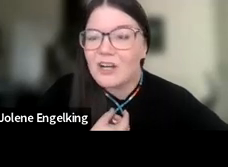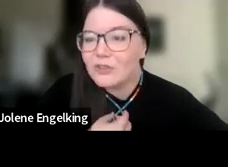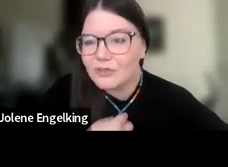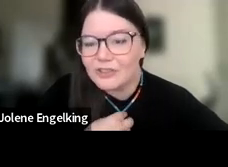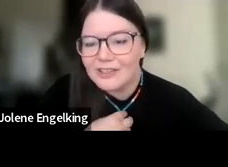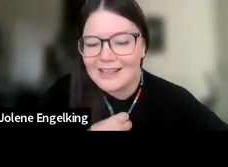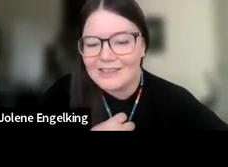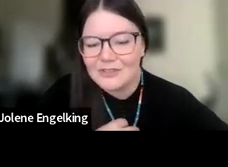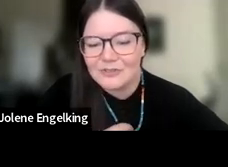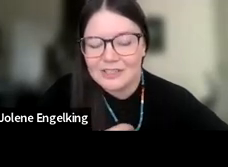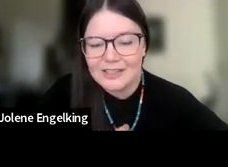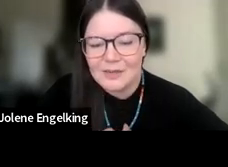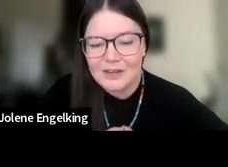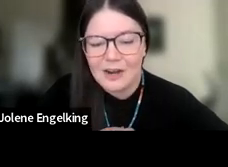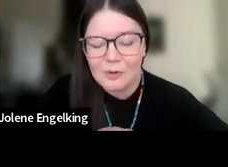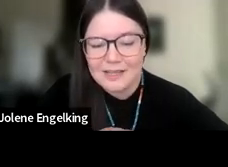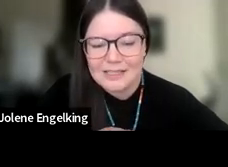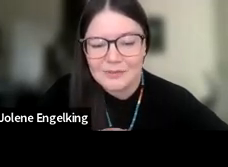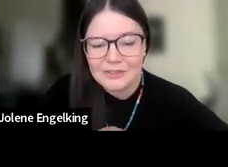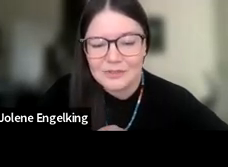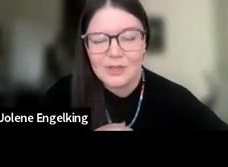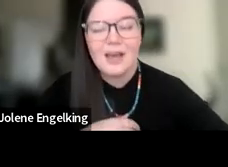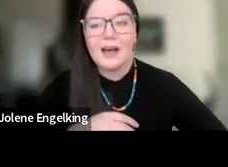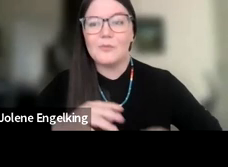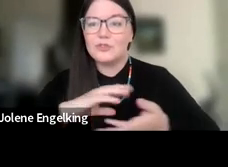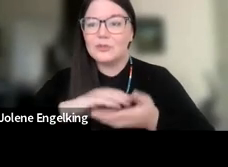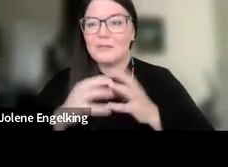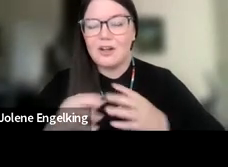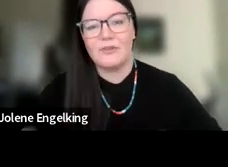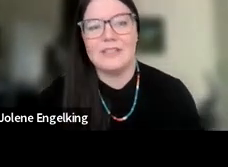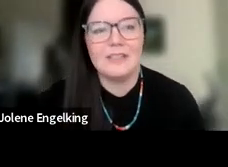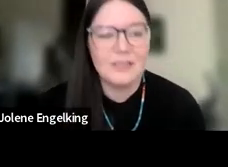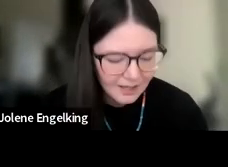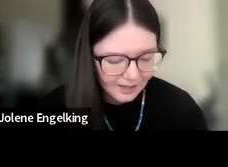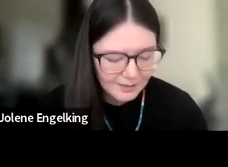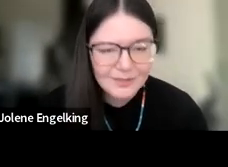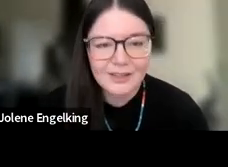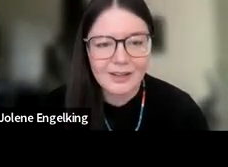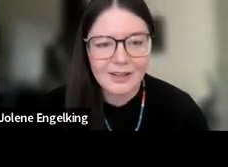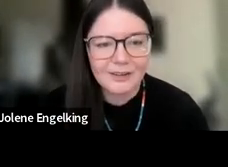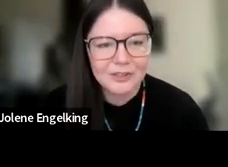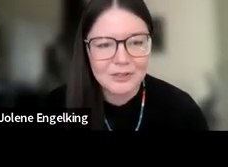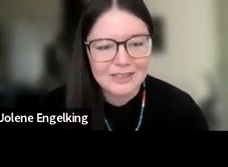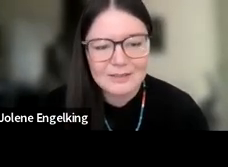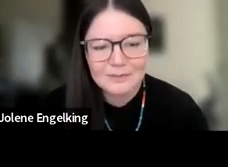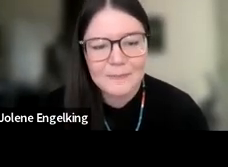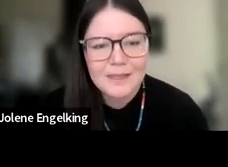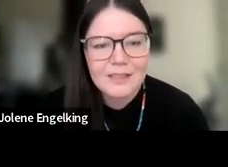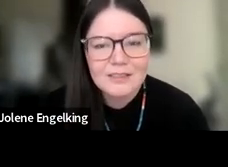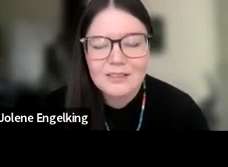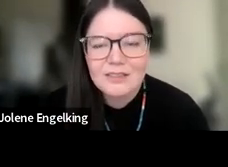or multicultural. And so just really thinking about how are we best able to truly meet all the needs of our